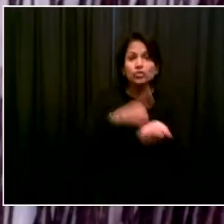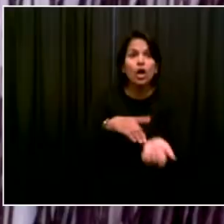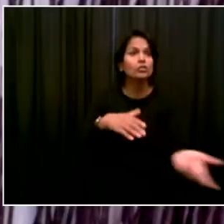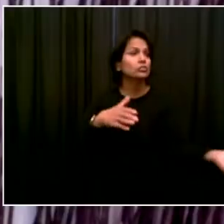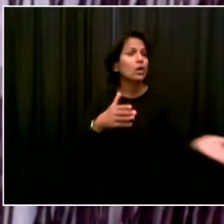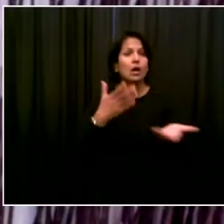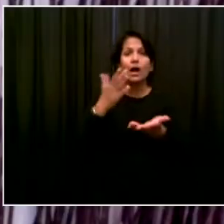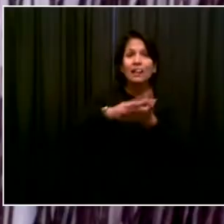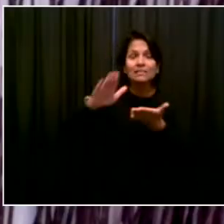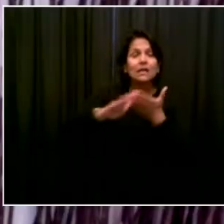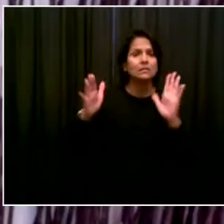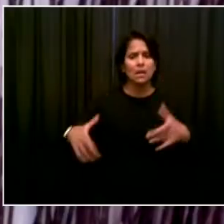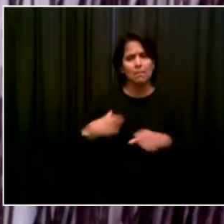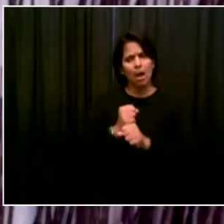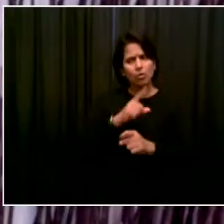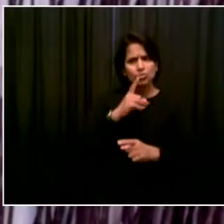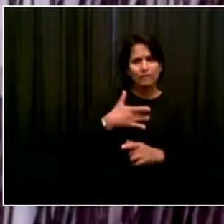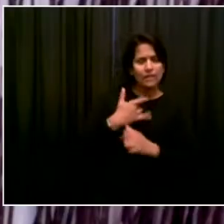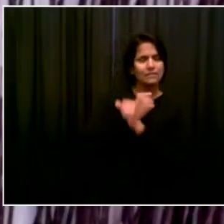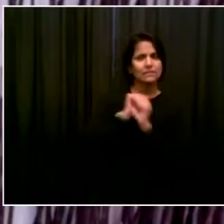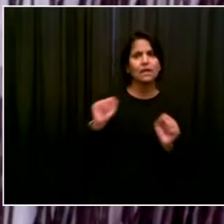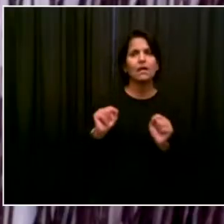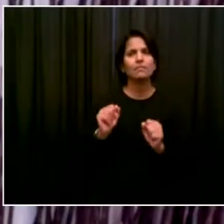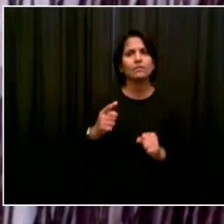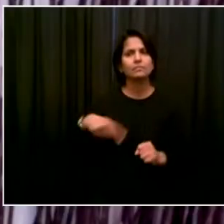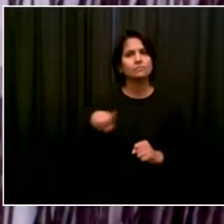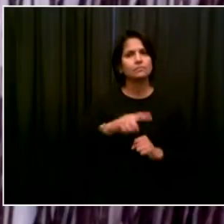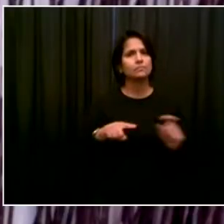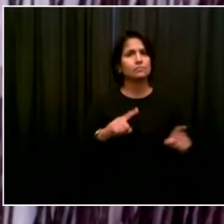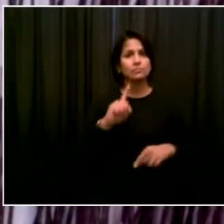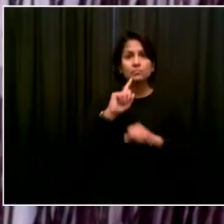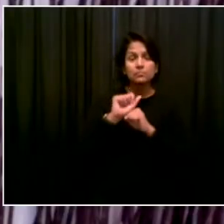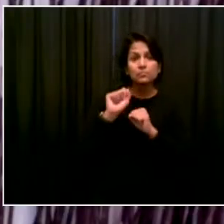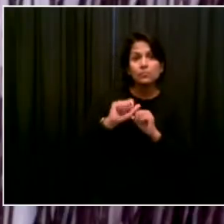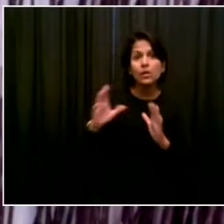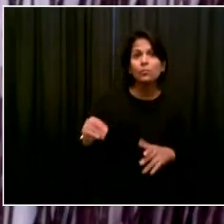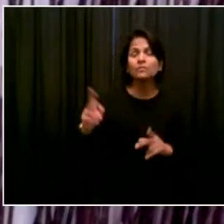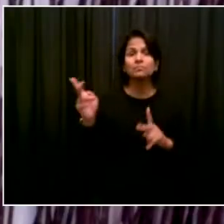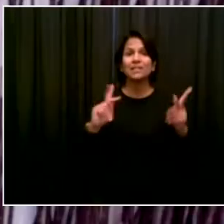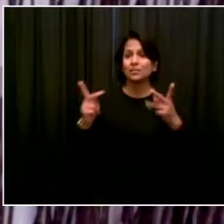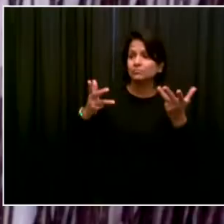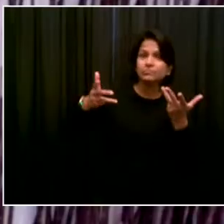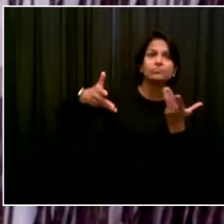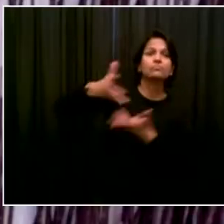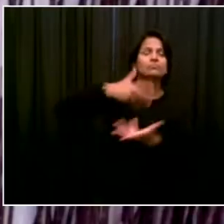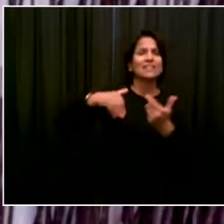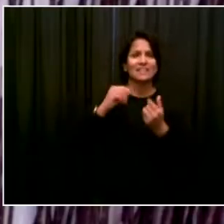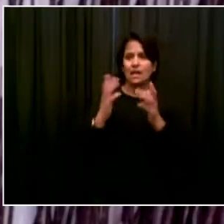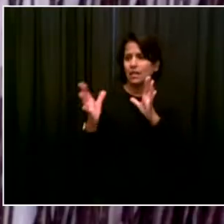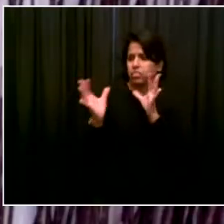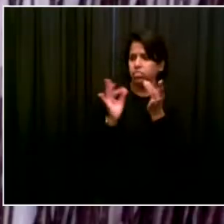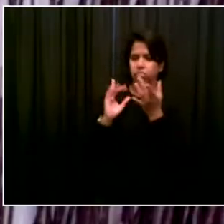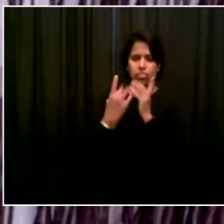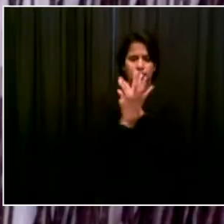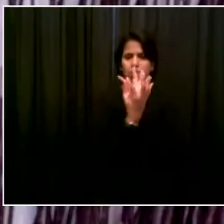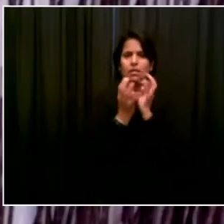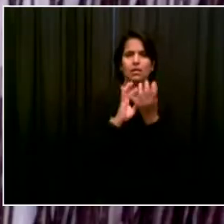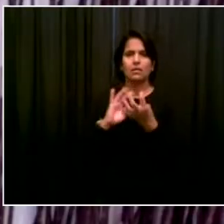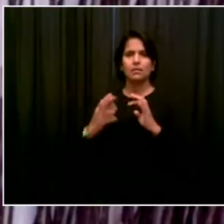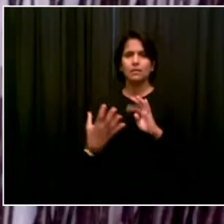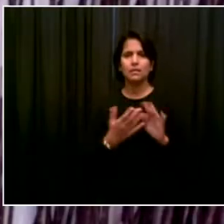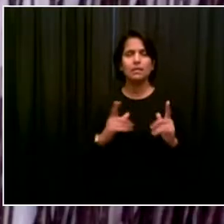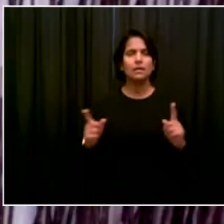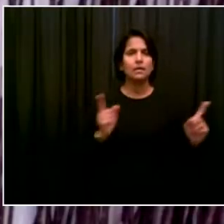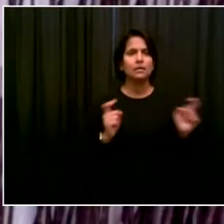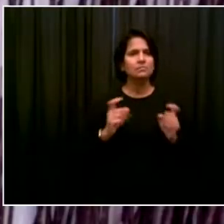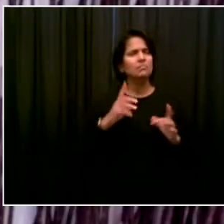in vulnerable settings. And we do need to ensure that all of our workers are protected by